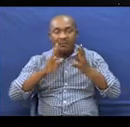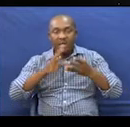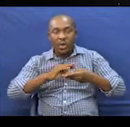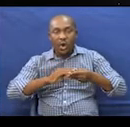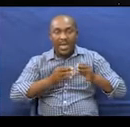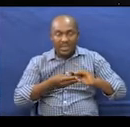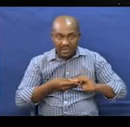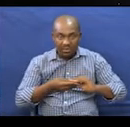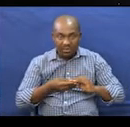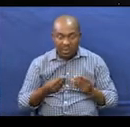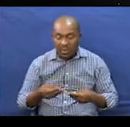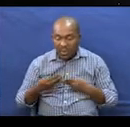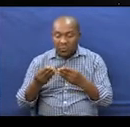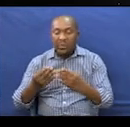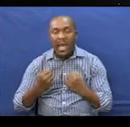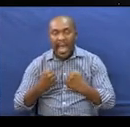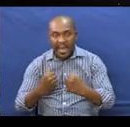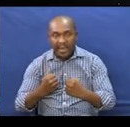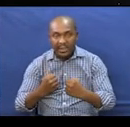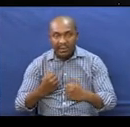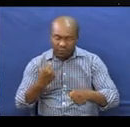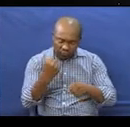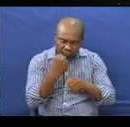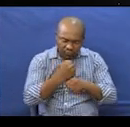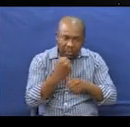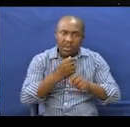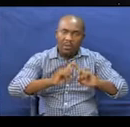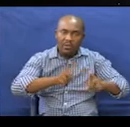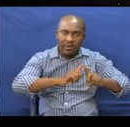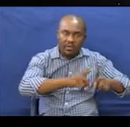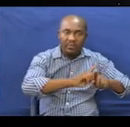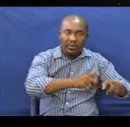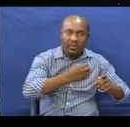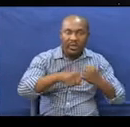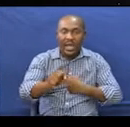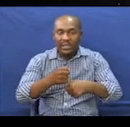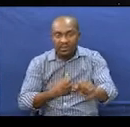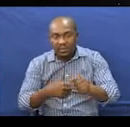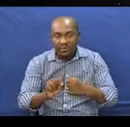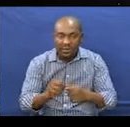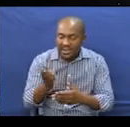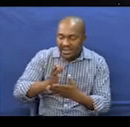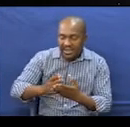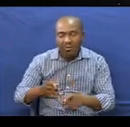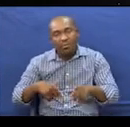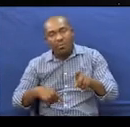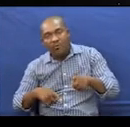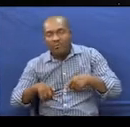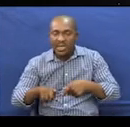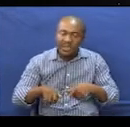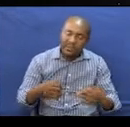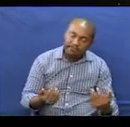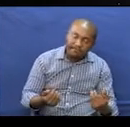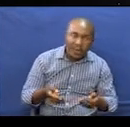energy, which are used to perform different activities. As I said, some of the energy will be used in movement, some of energy will be